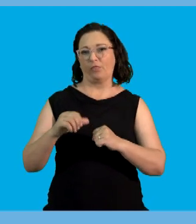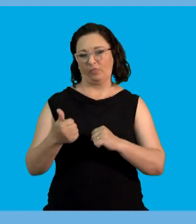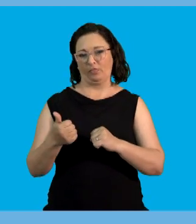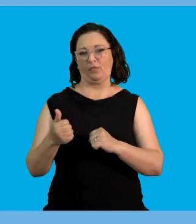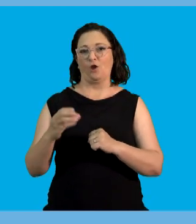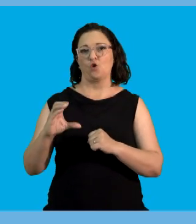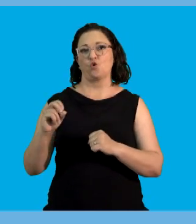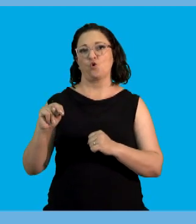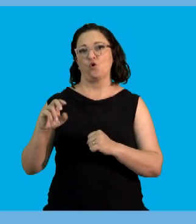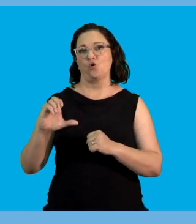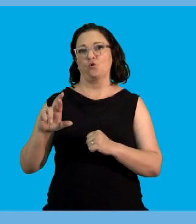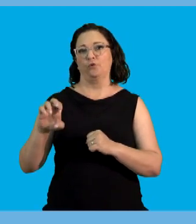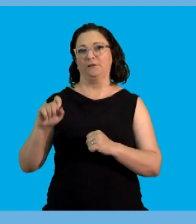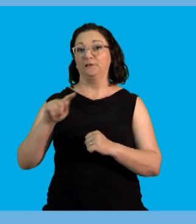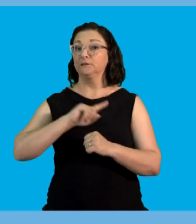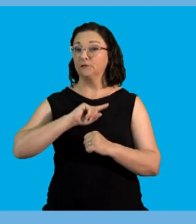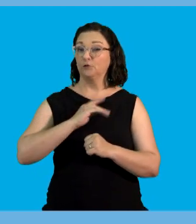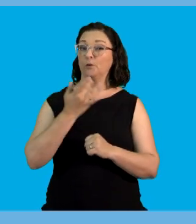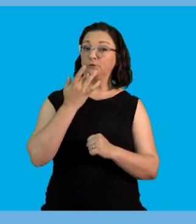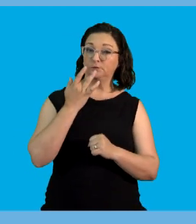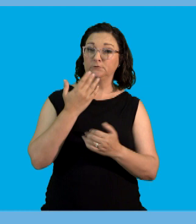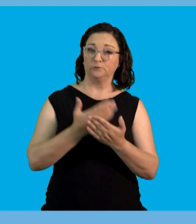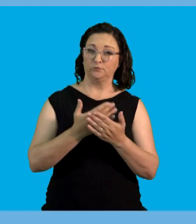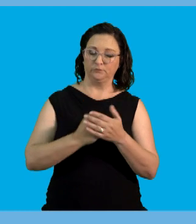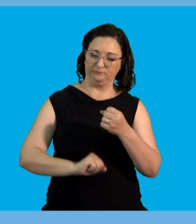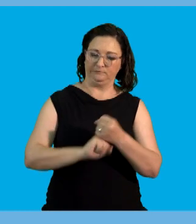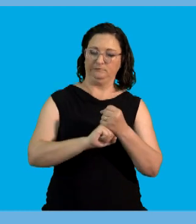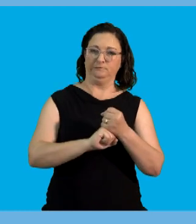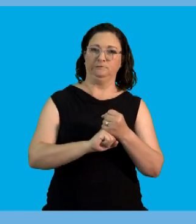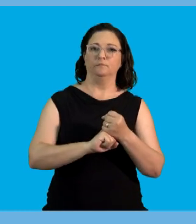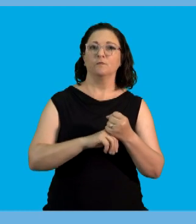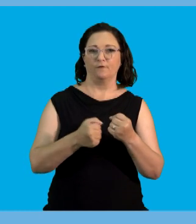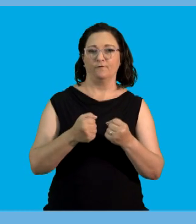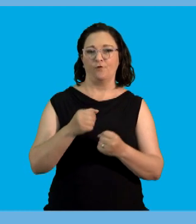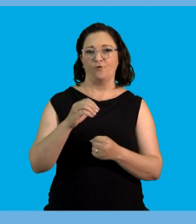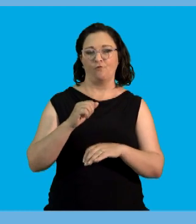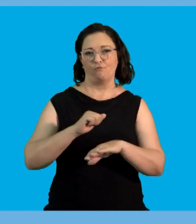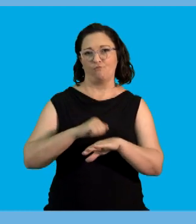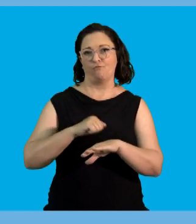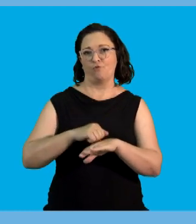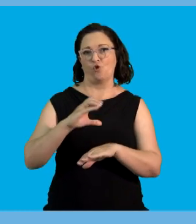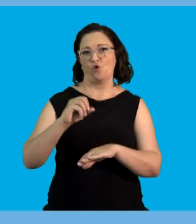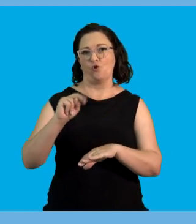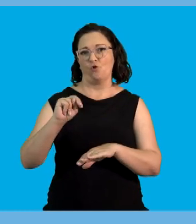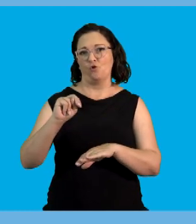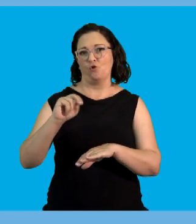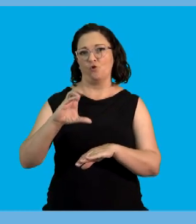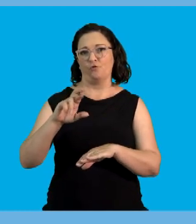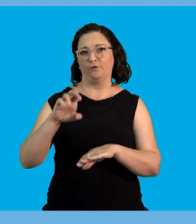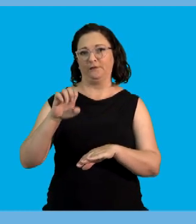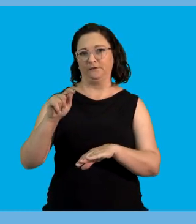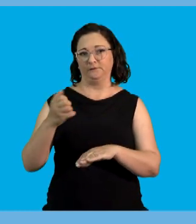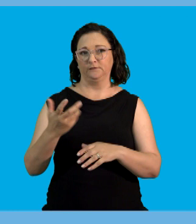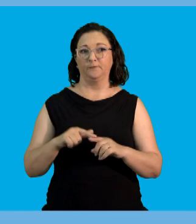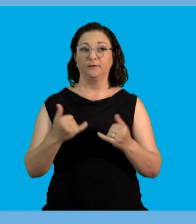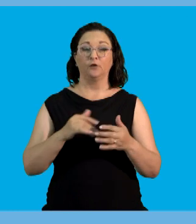concrete. So iron would be the best suitable one for us to reinforce our concrete with. So question that is